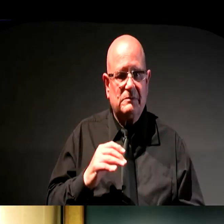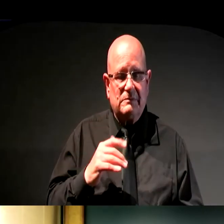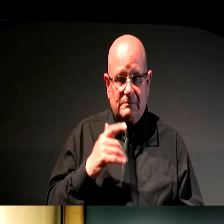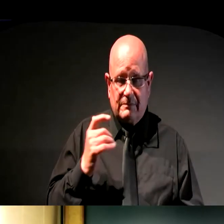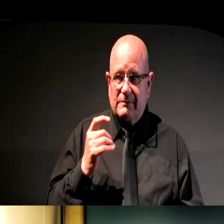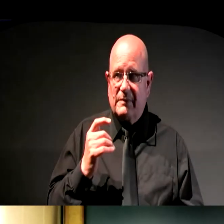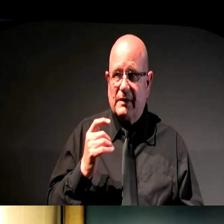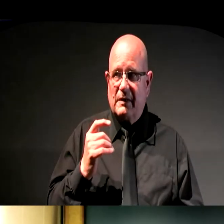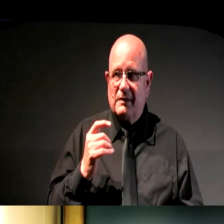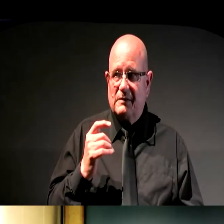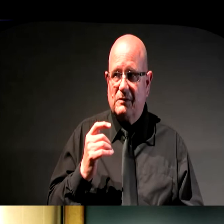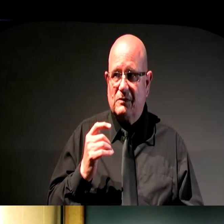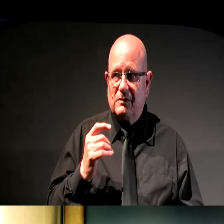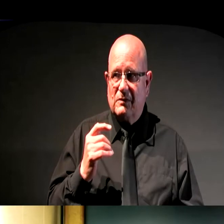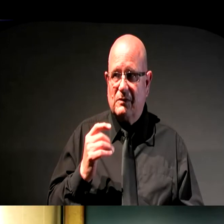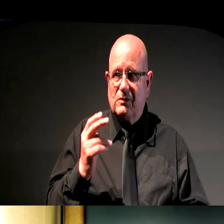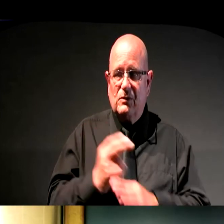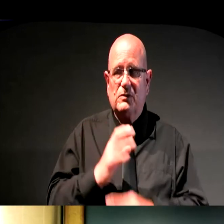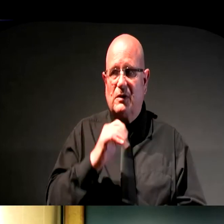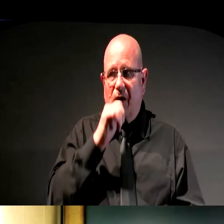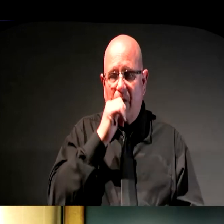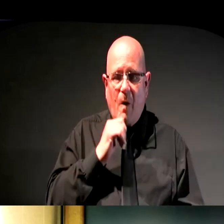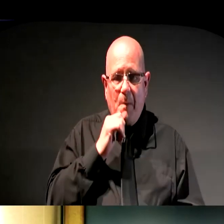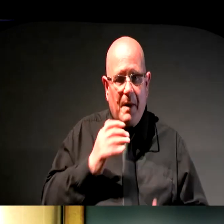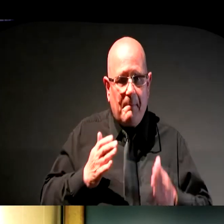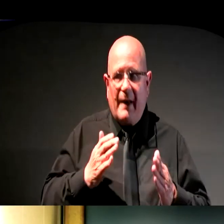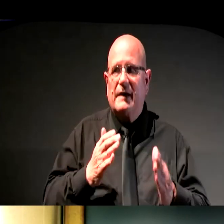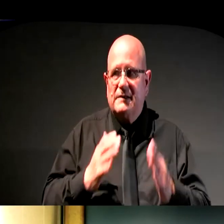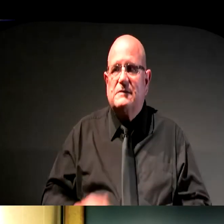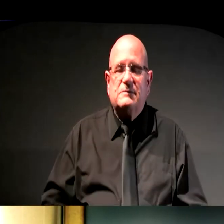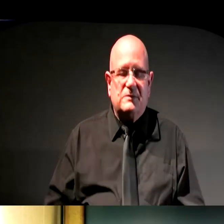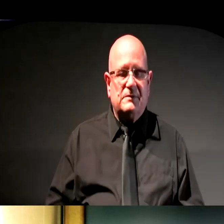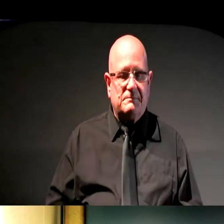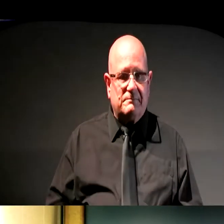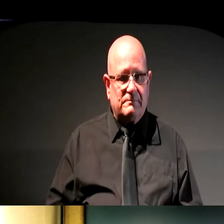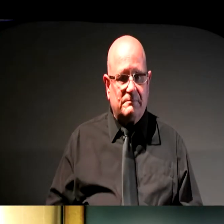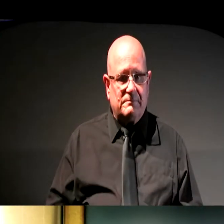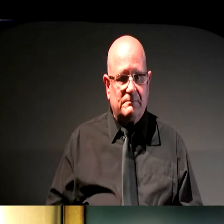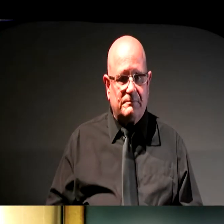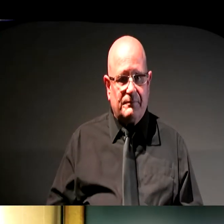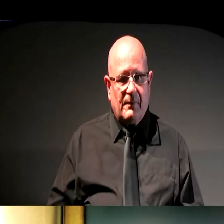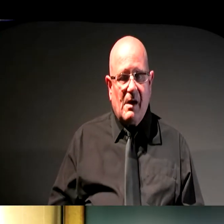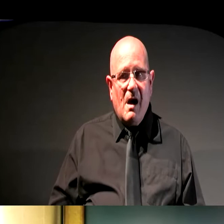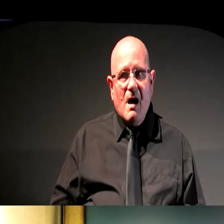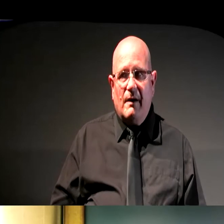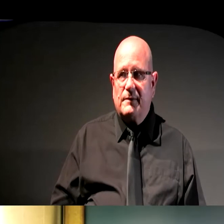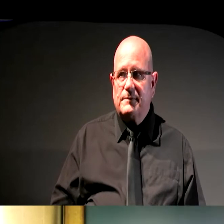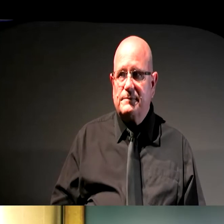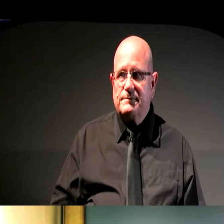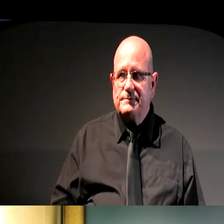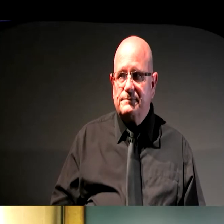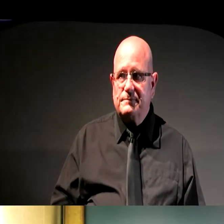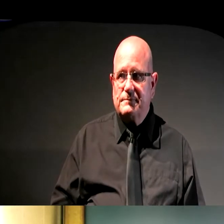their work and things that they're passionate about, and often produce either on par or sometimes even beyond